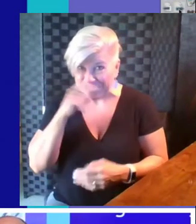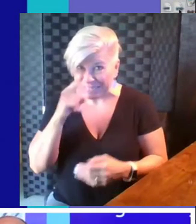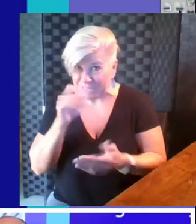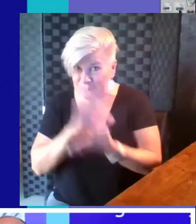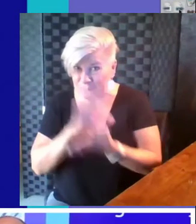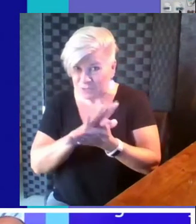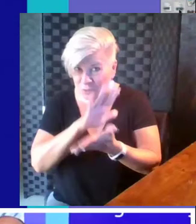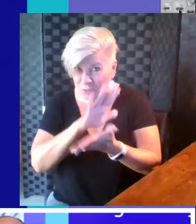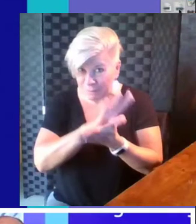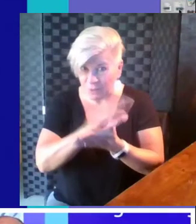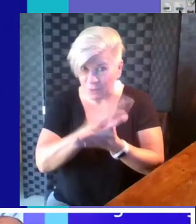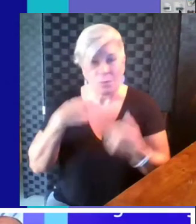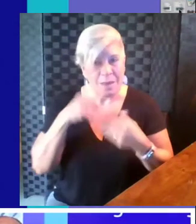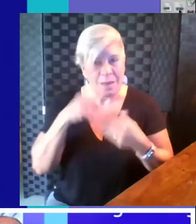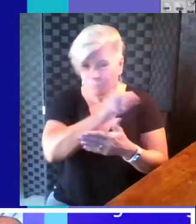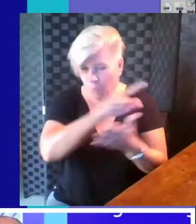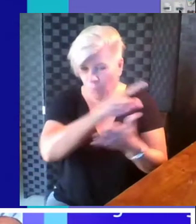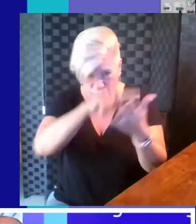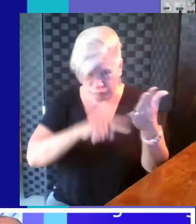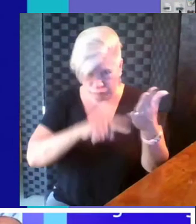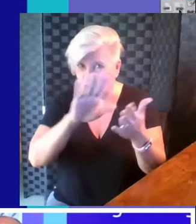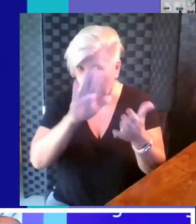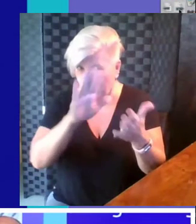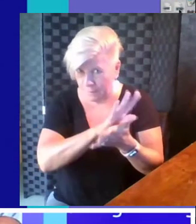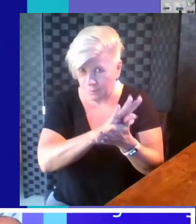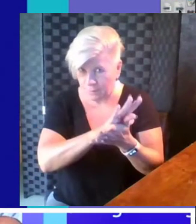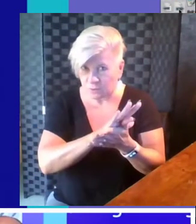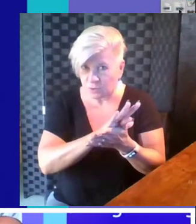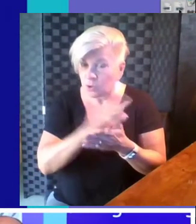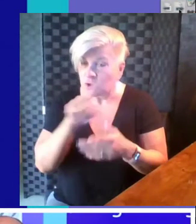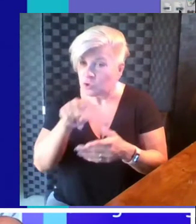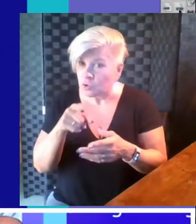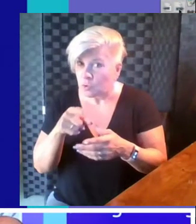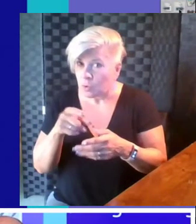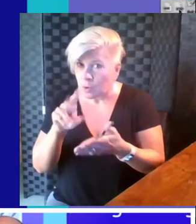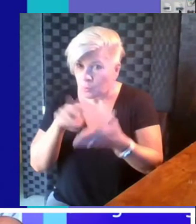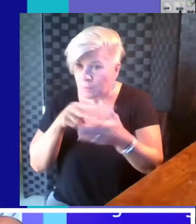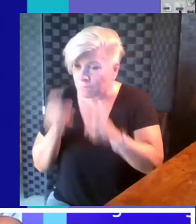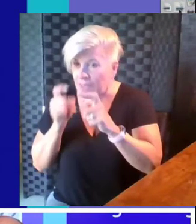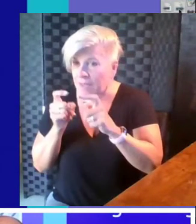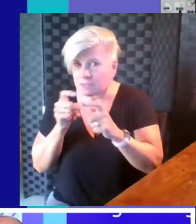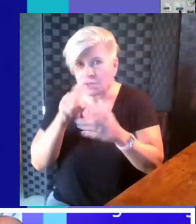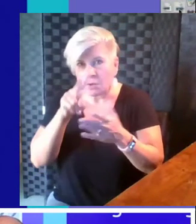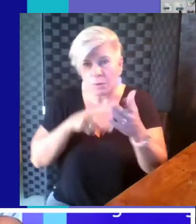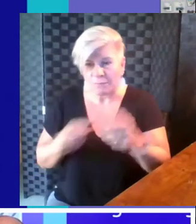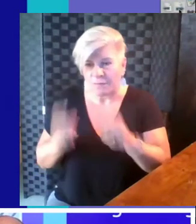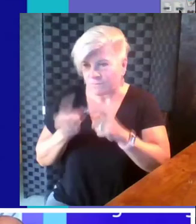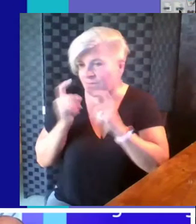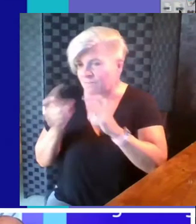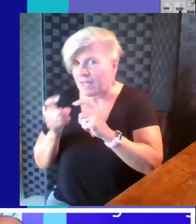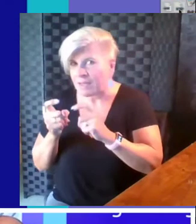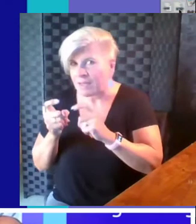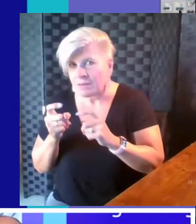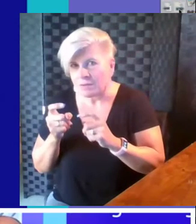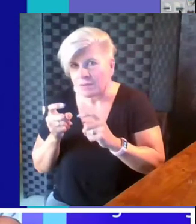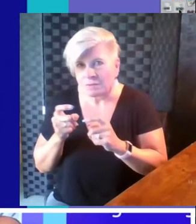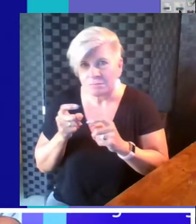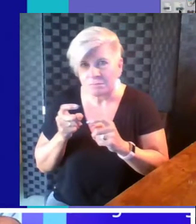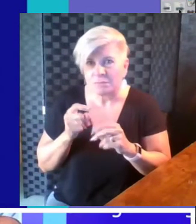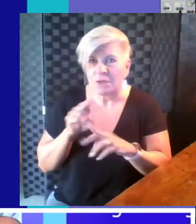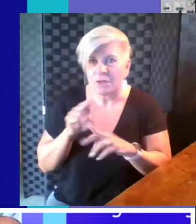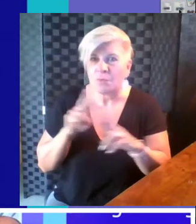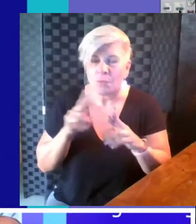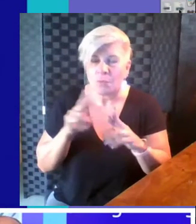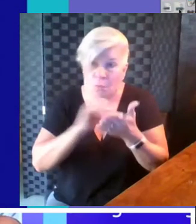packet, you have all these words on it. So if you are moving fast, you can take these words and read them as quickly as you can. Start